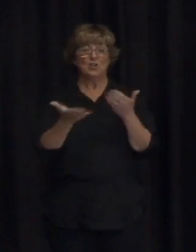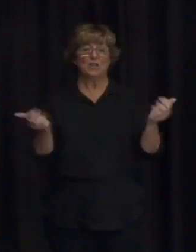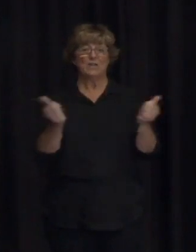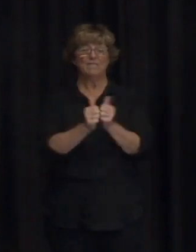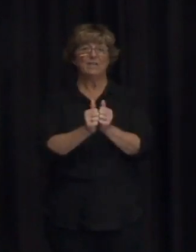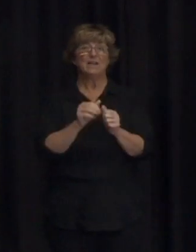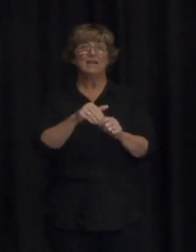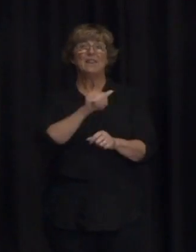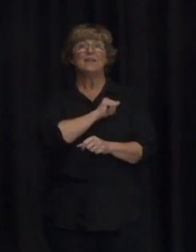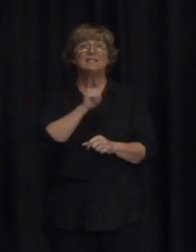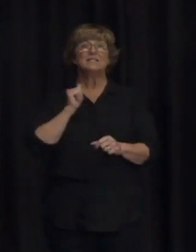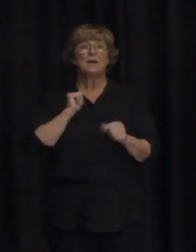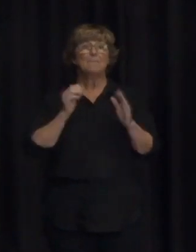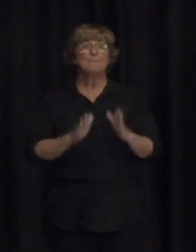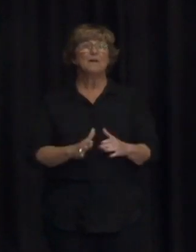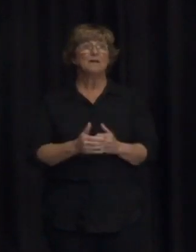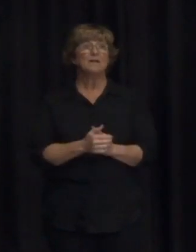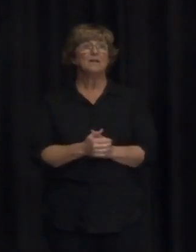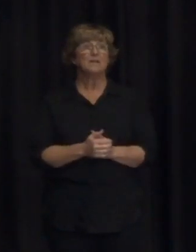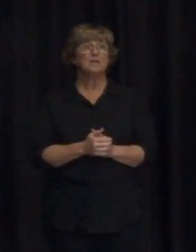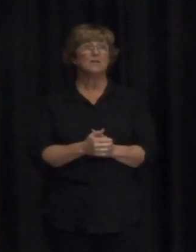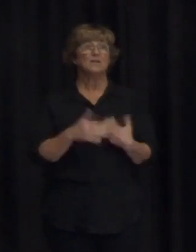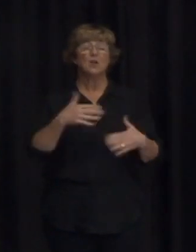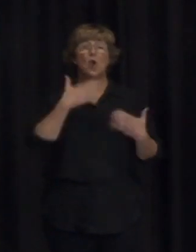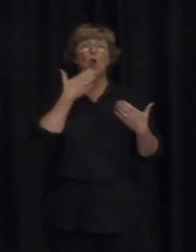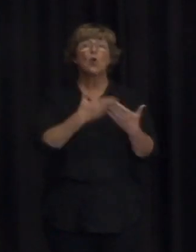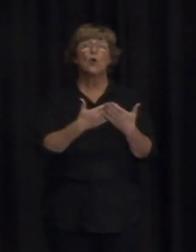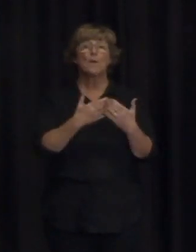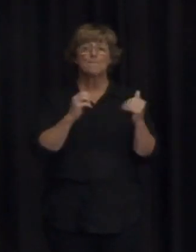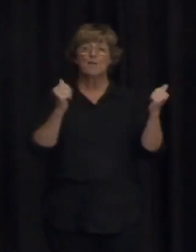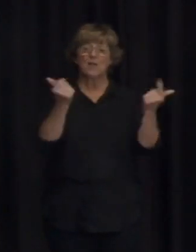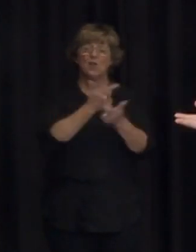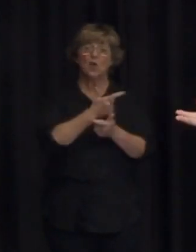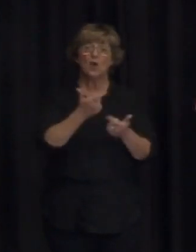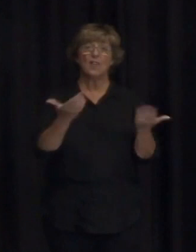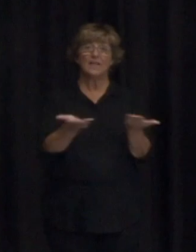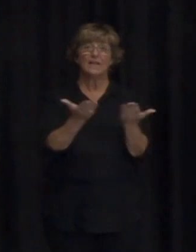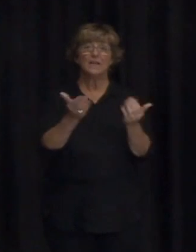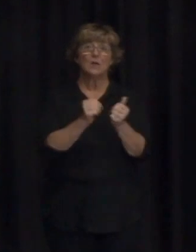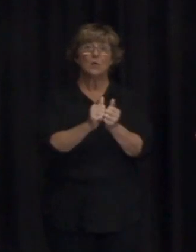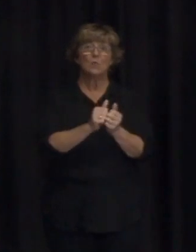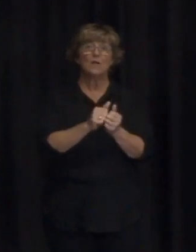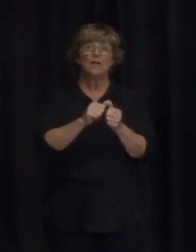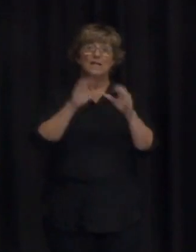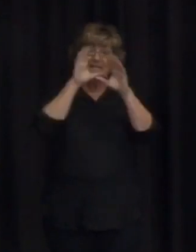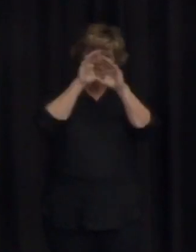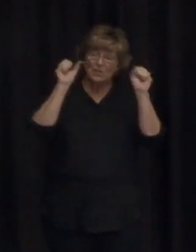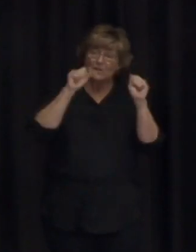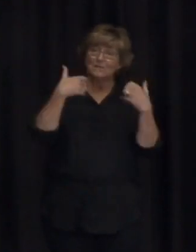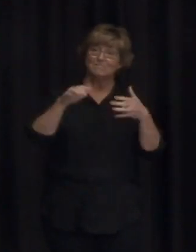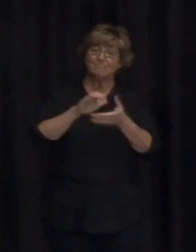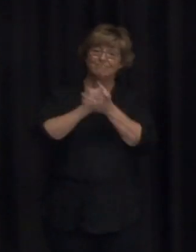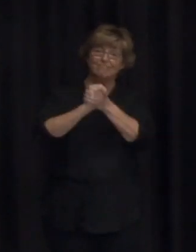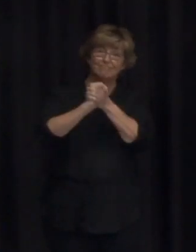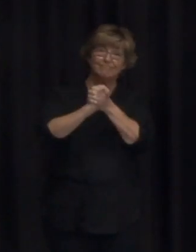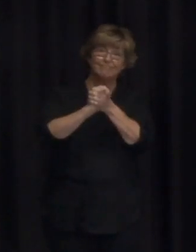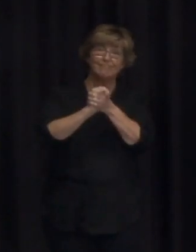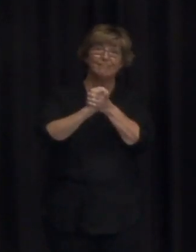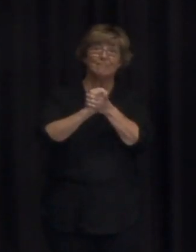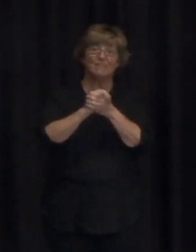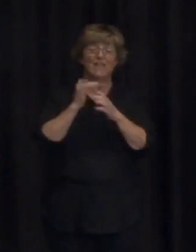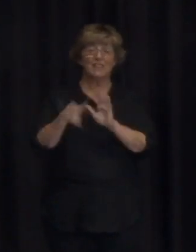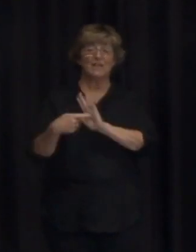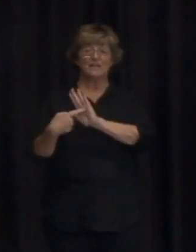the Assembly. And it is good to be here with all of you. Superintendent, congratulations. This is a